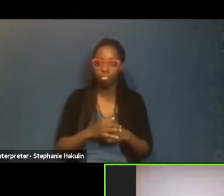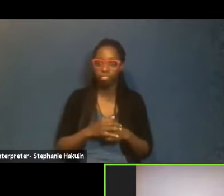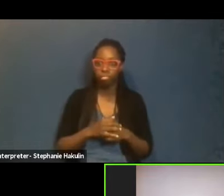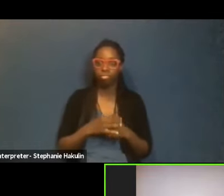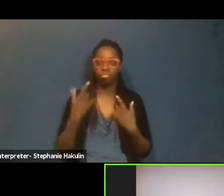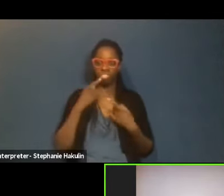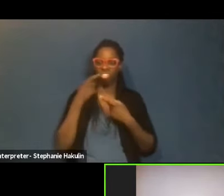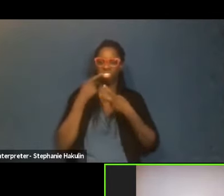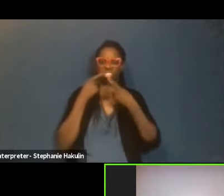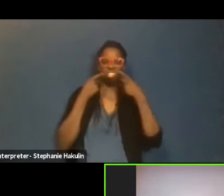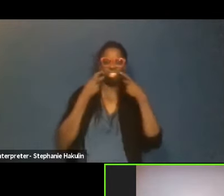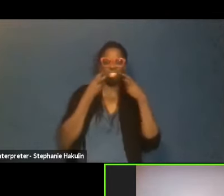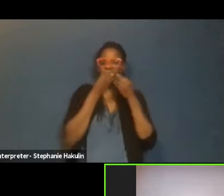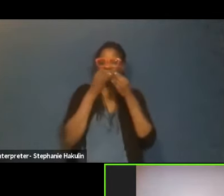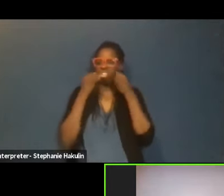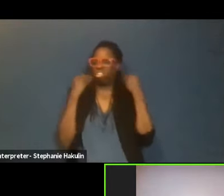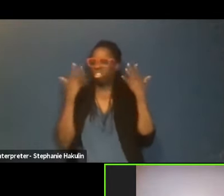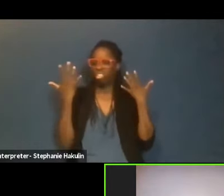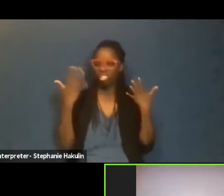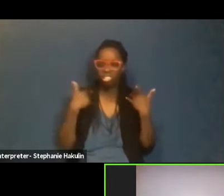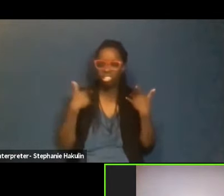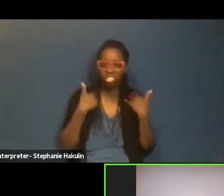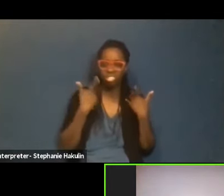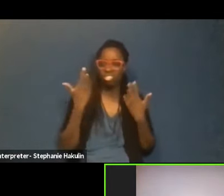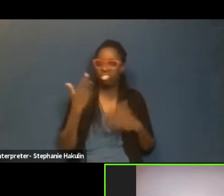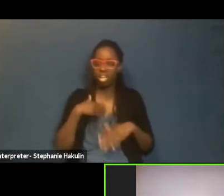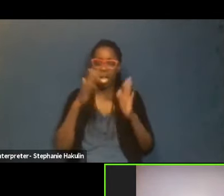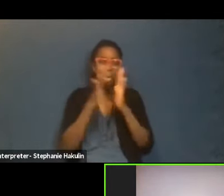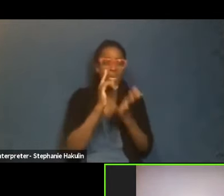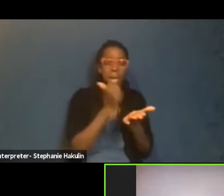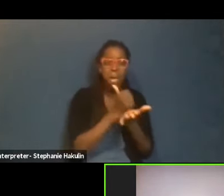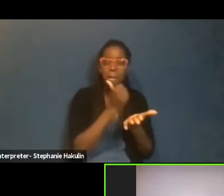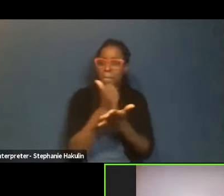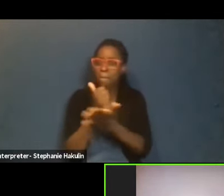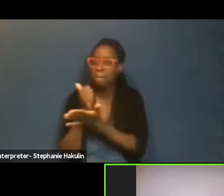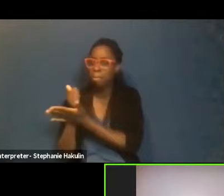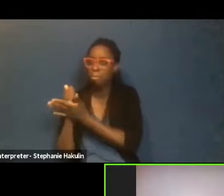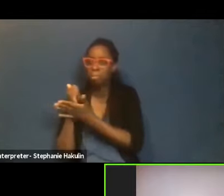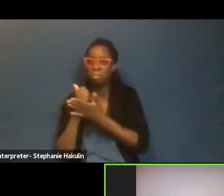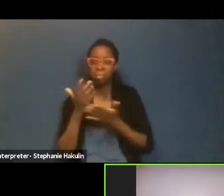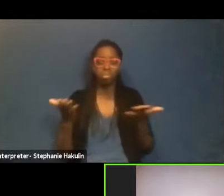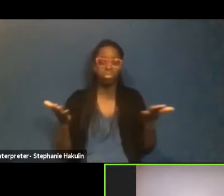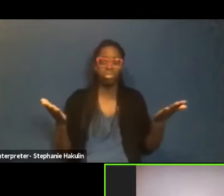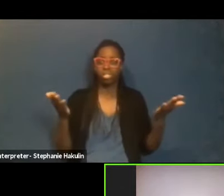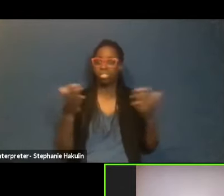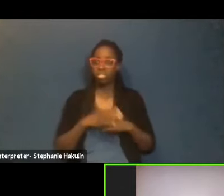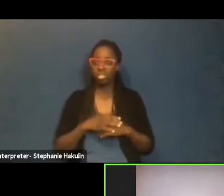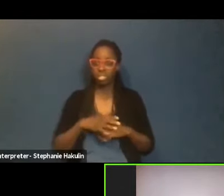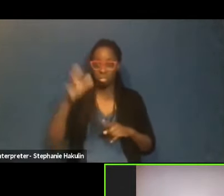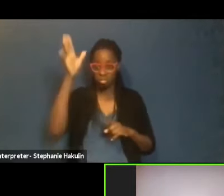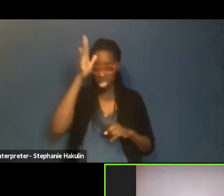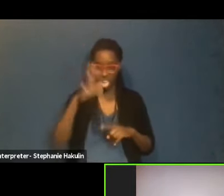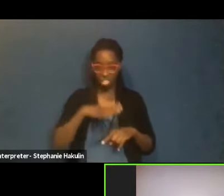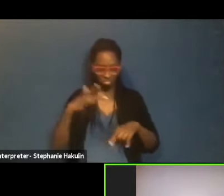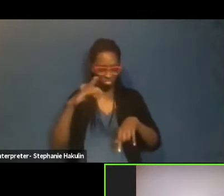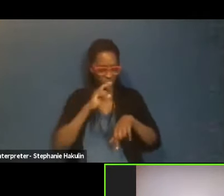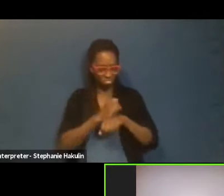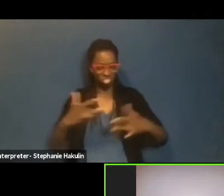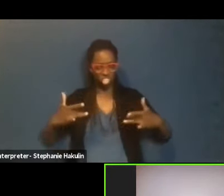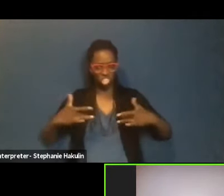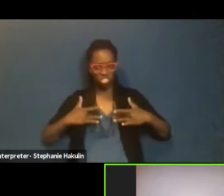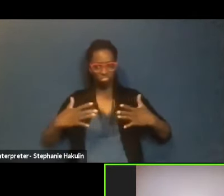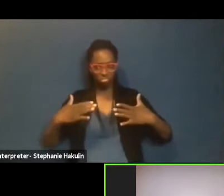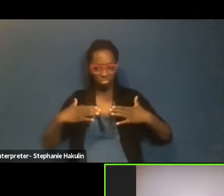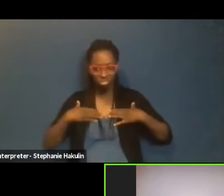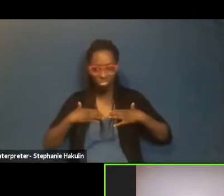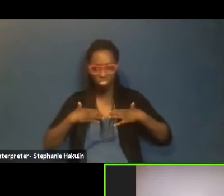deaf ears. 13. My best guy friend grabbed my boob and said that they were nice. I backed away, but I said, thank you.